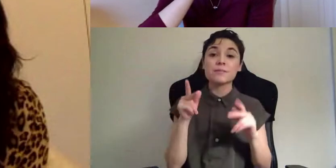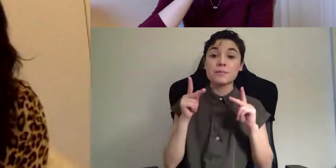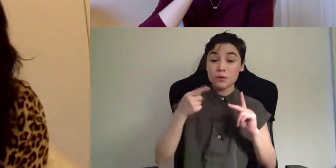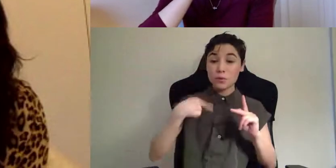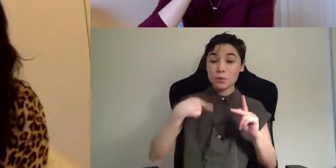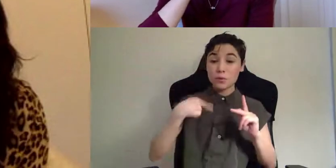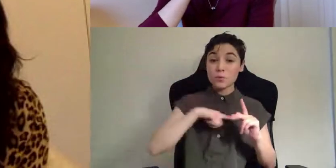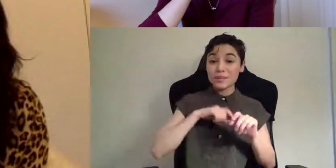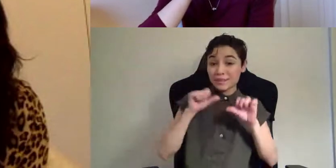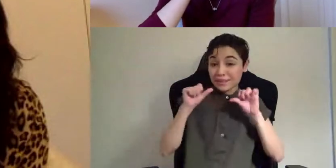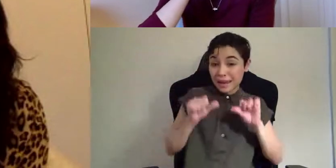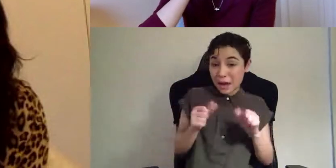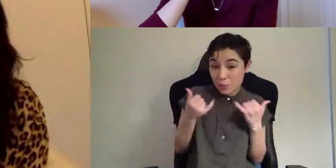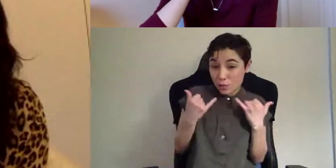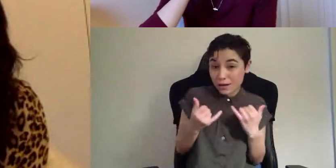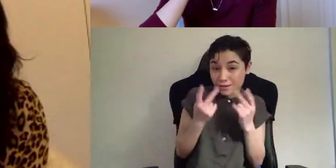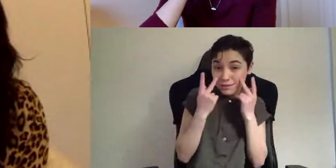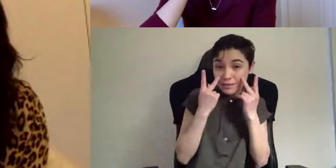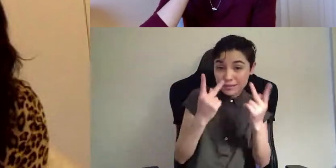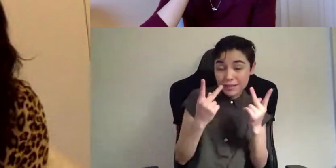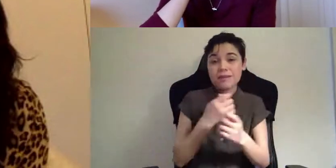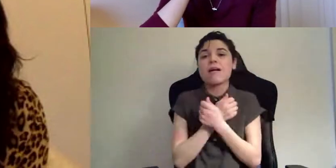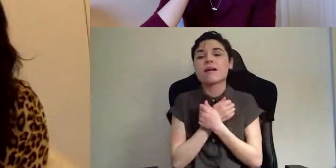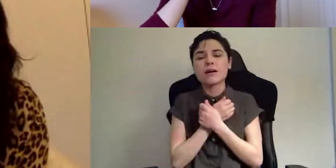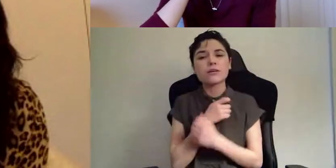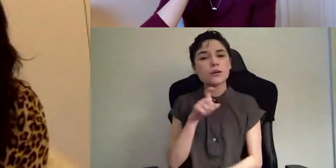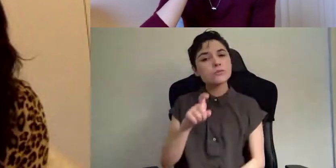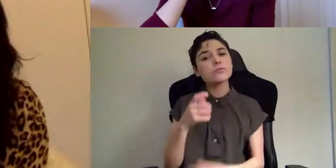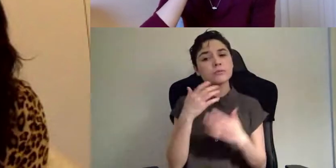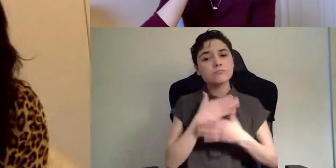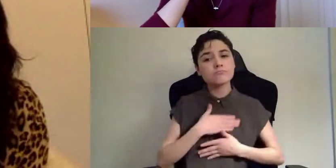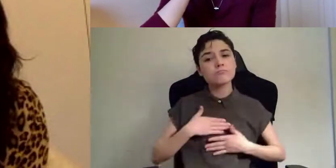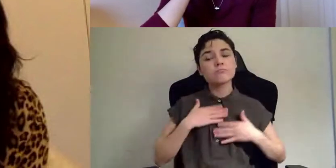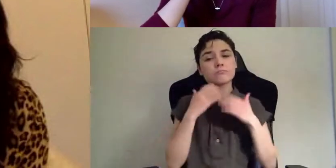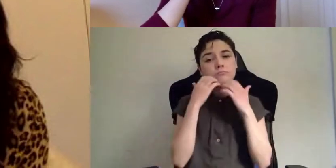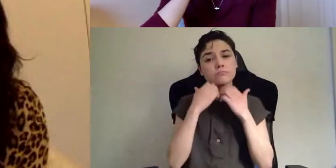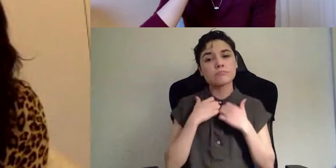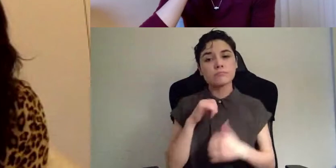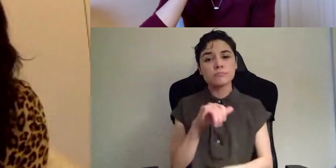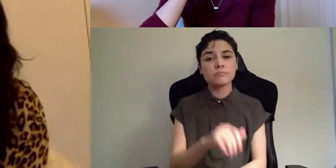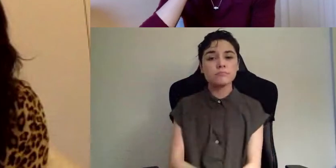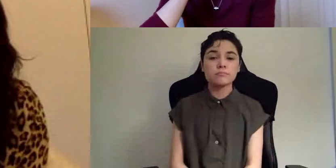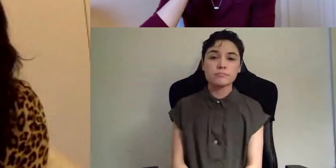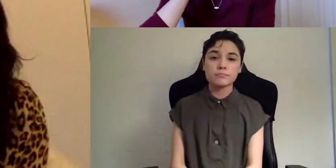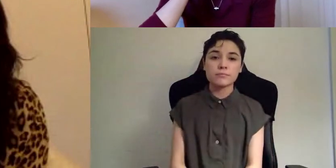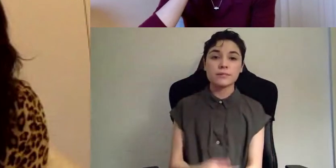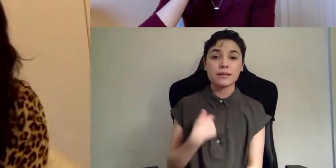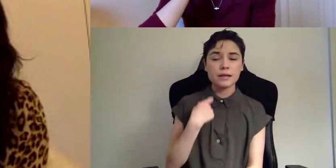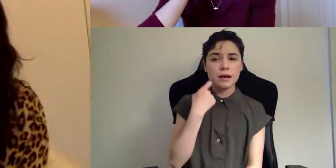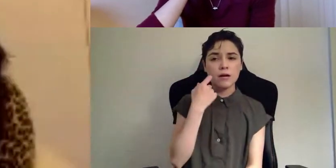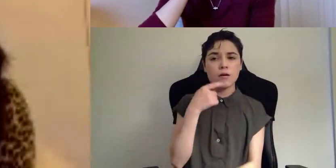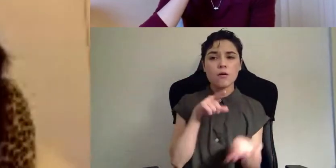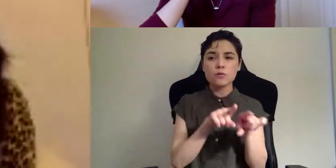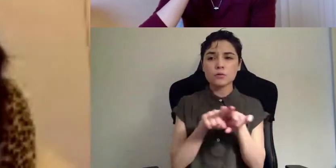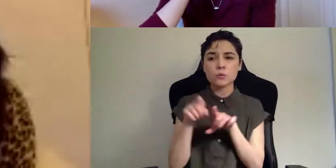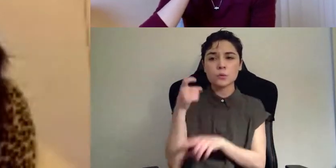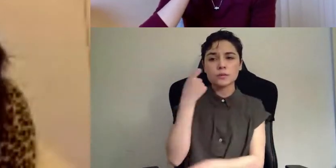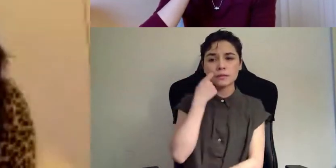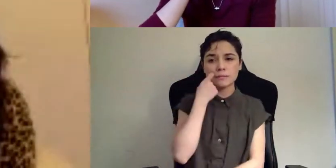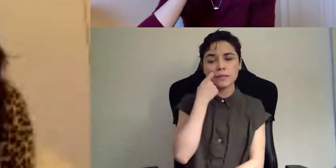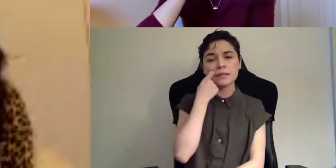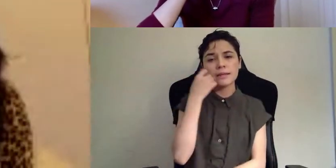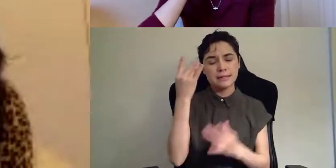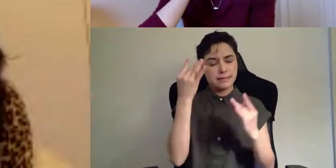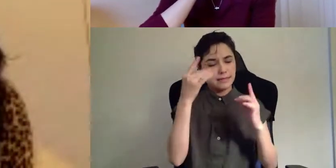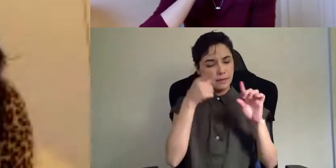person. And I also, you know, I've been thinking a lot recently about what it is going to look like. Now that some